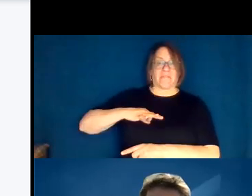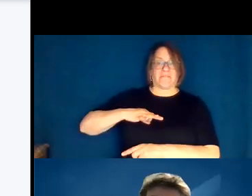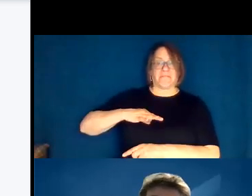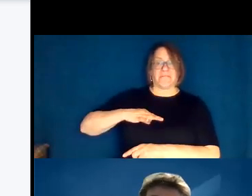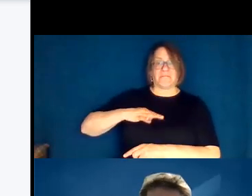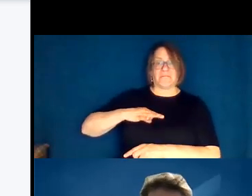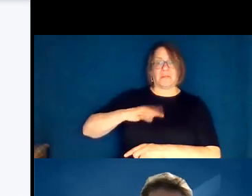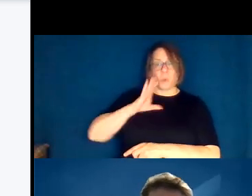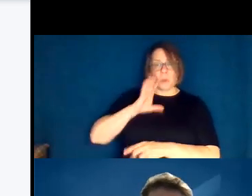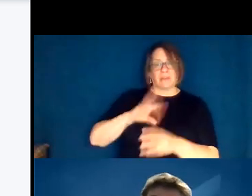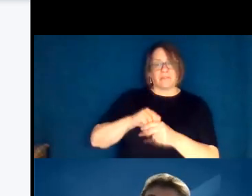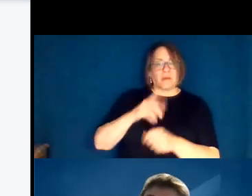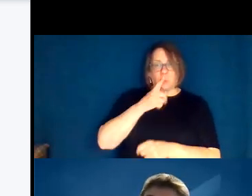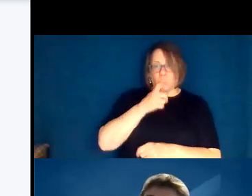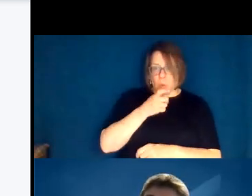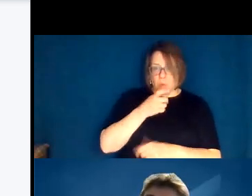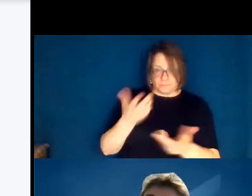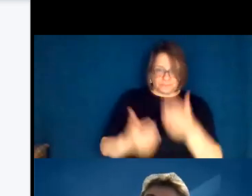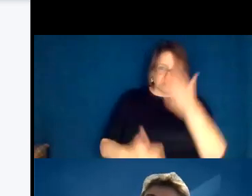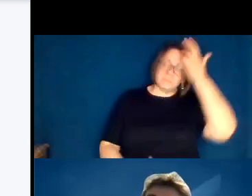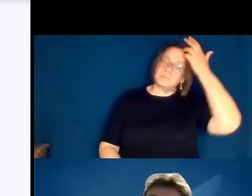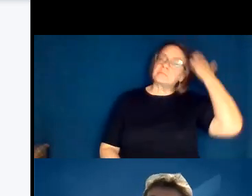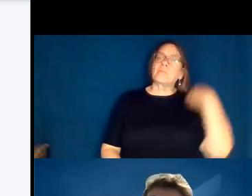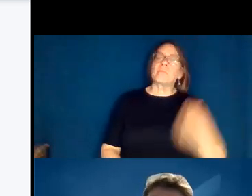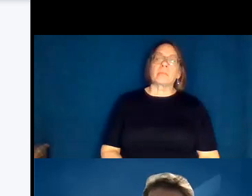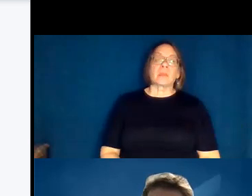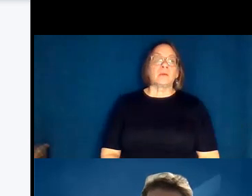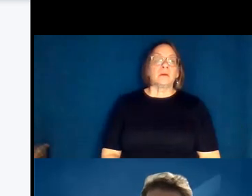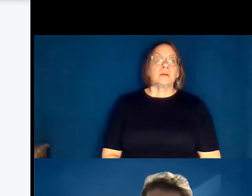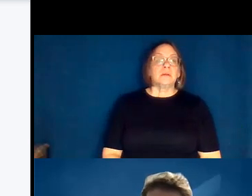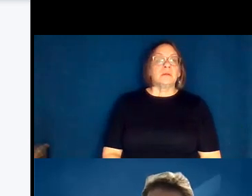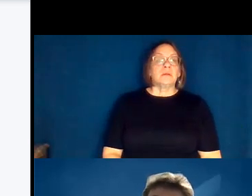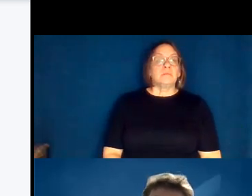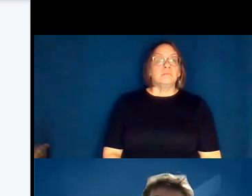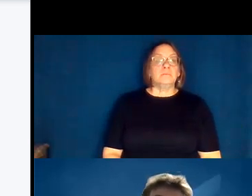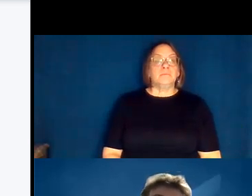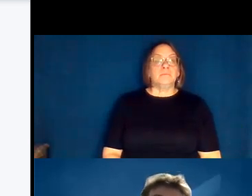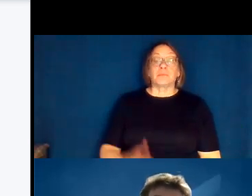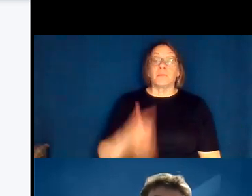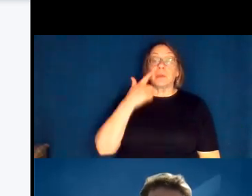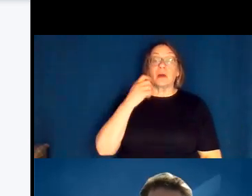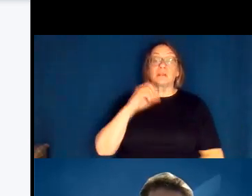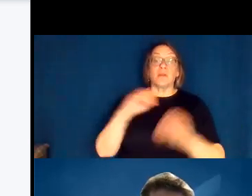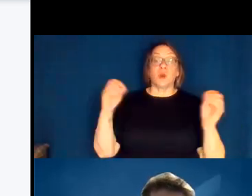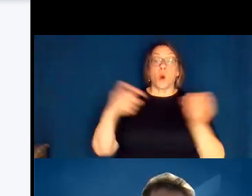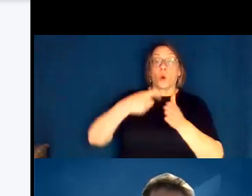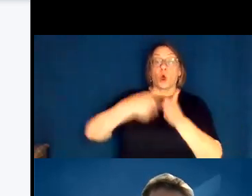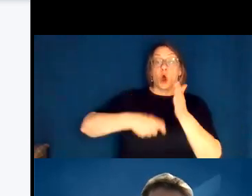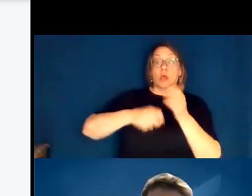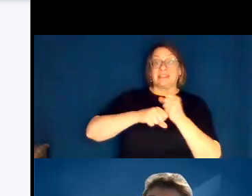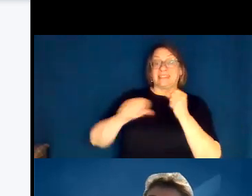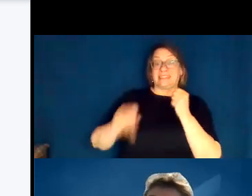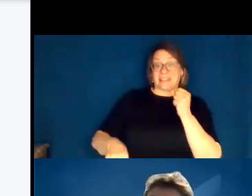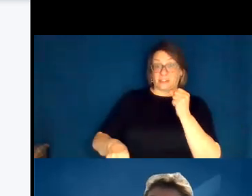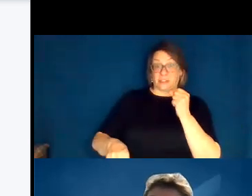be involved as part of the grant. So because of a no-cost extension,